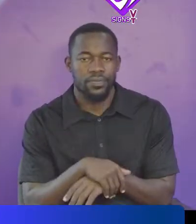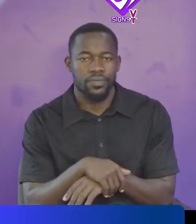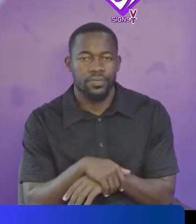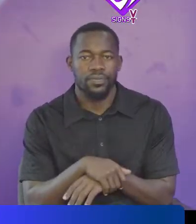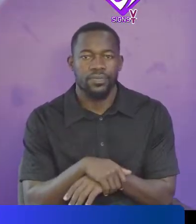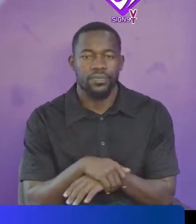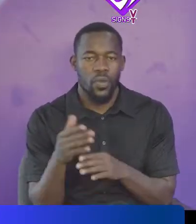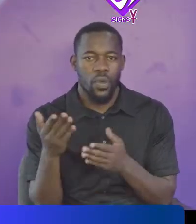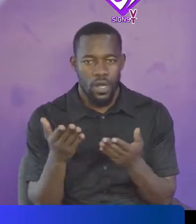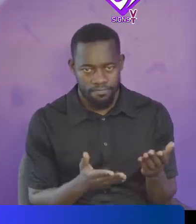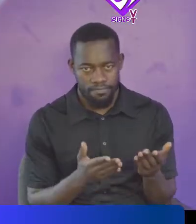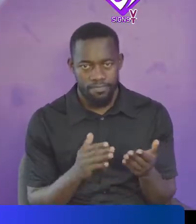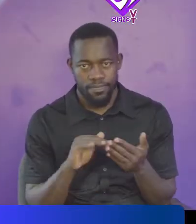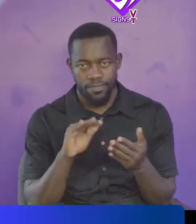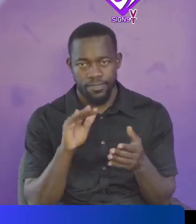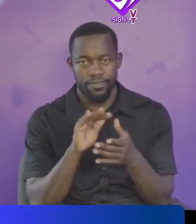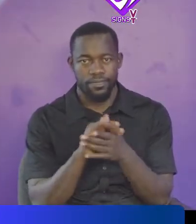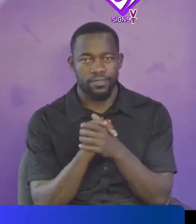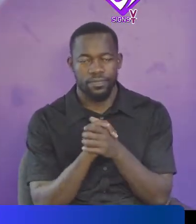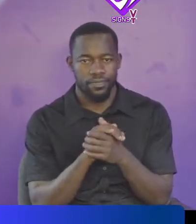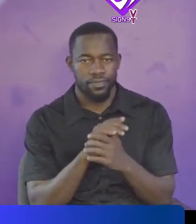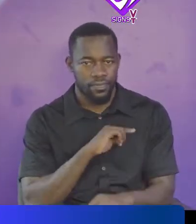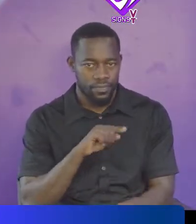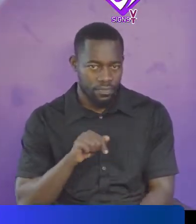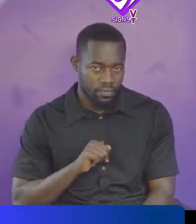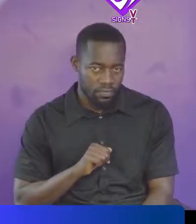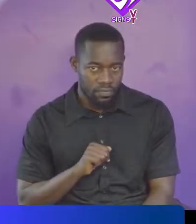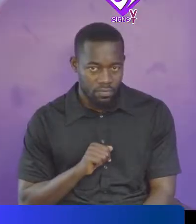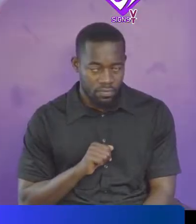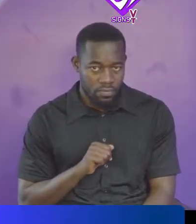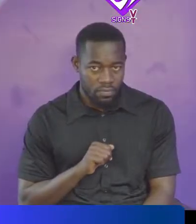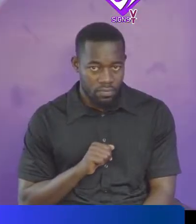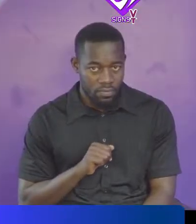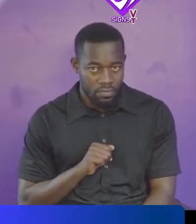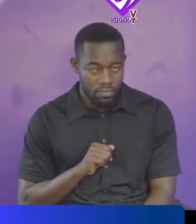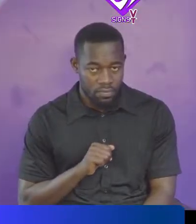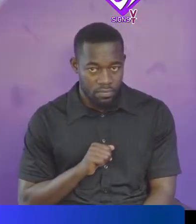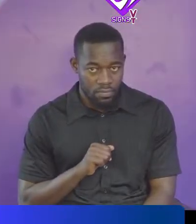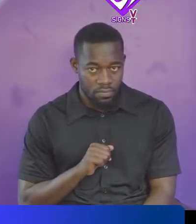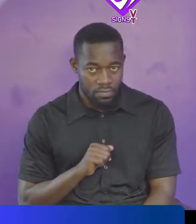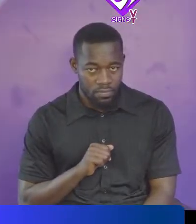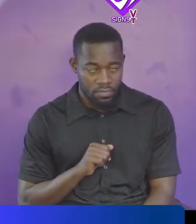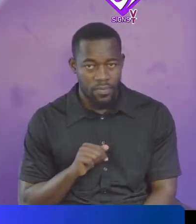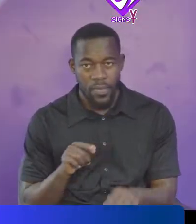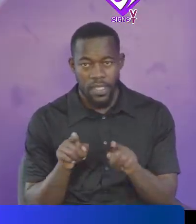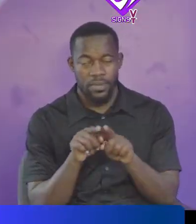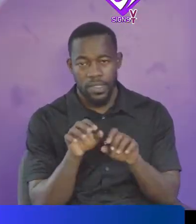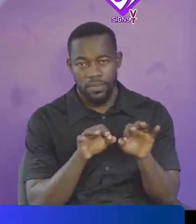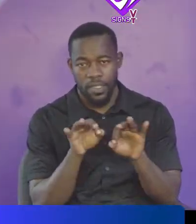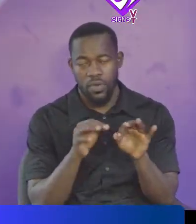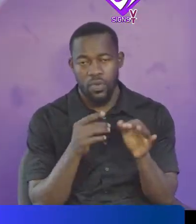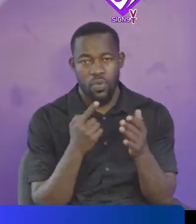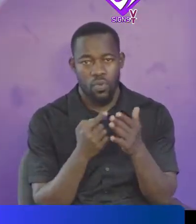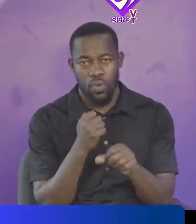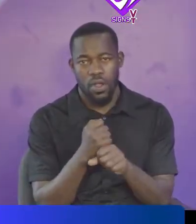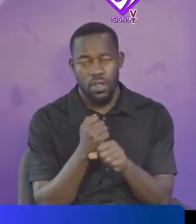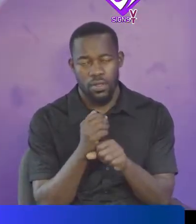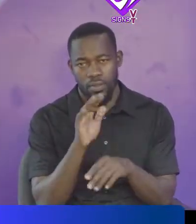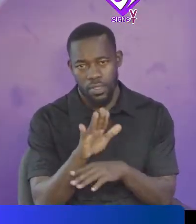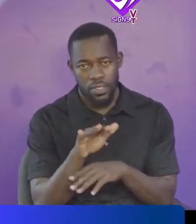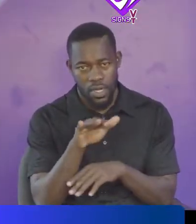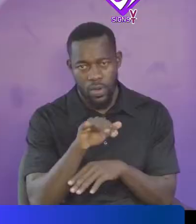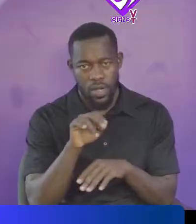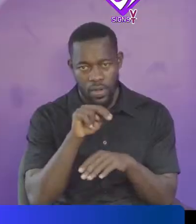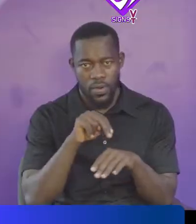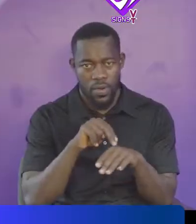sana, tusalimie how you've been, and tell us a little bit in depth about what you do at the National Archives.